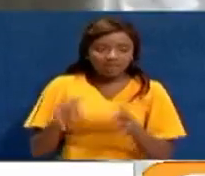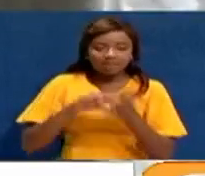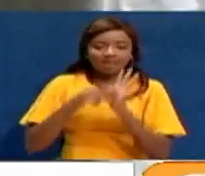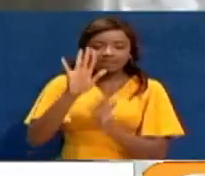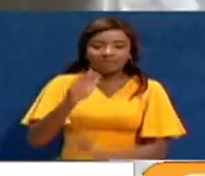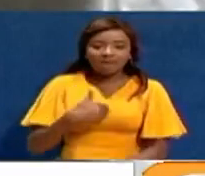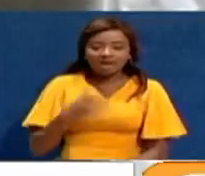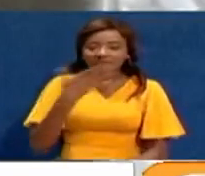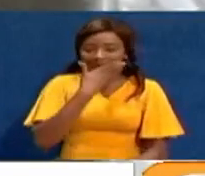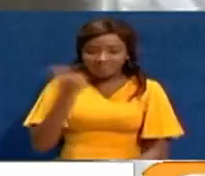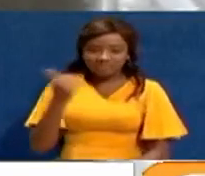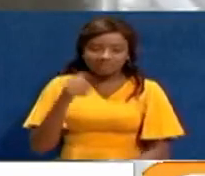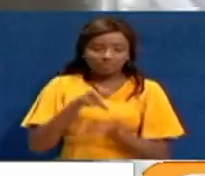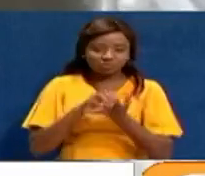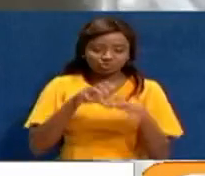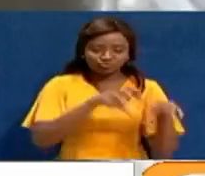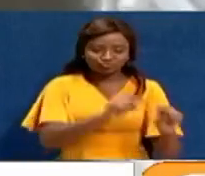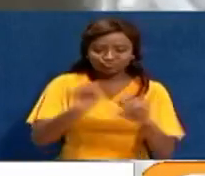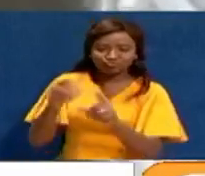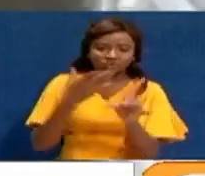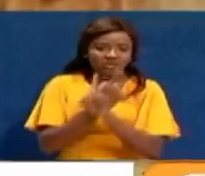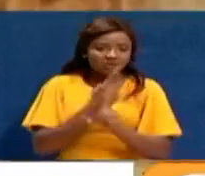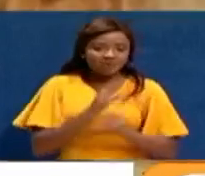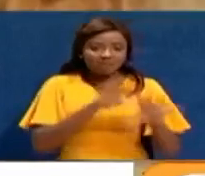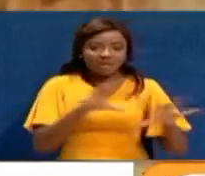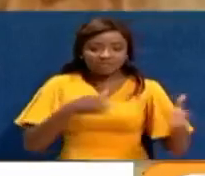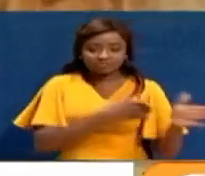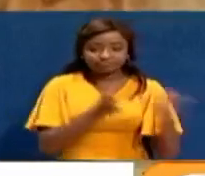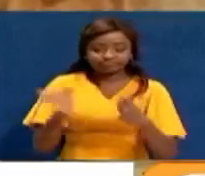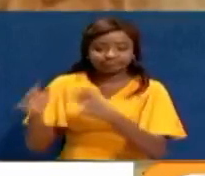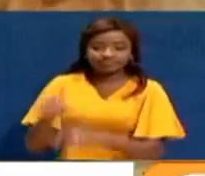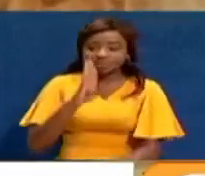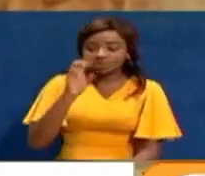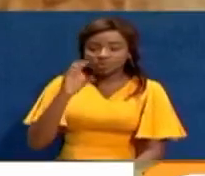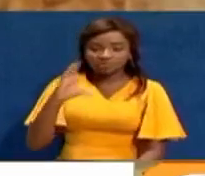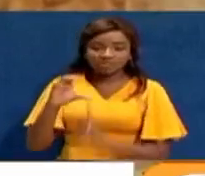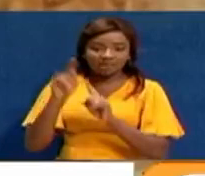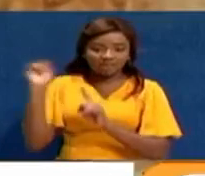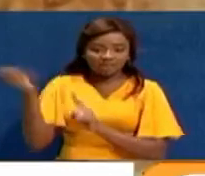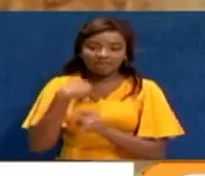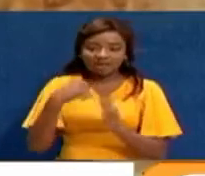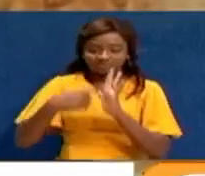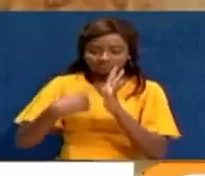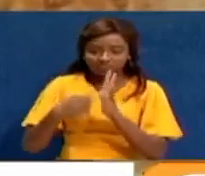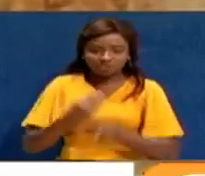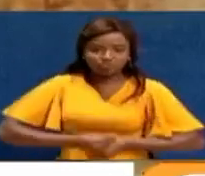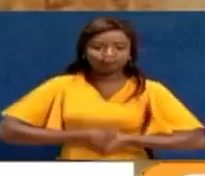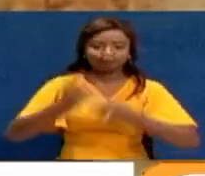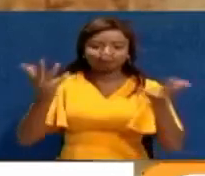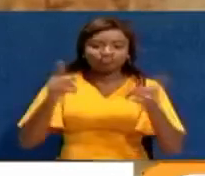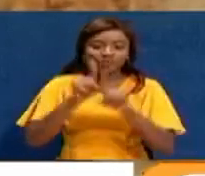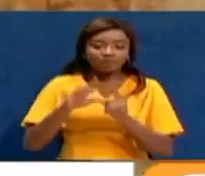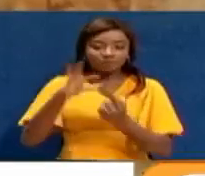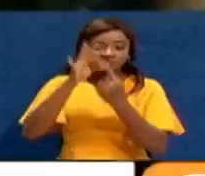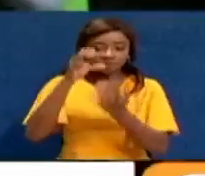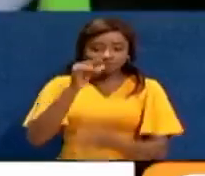positioning it to take advantage of market opportunities in Kenya and in the region. BOC Kenya is a leading supplier of industrial, medical and special